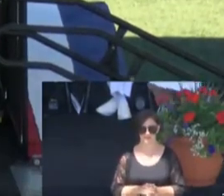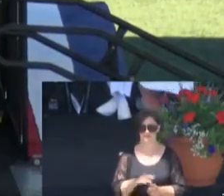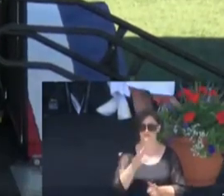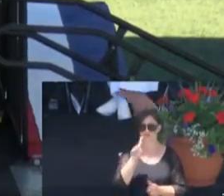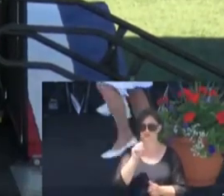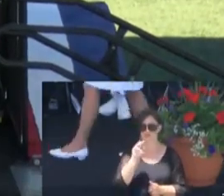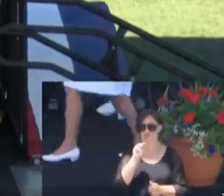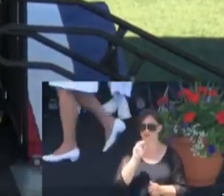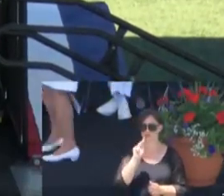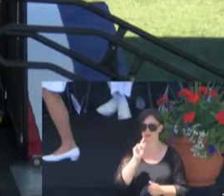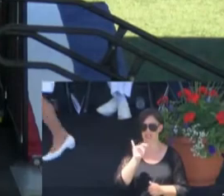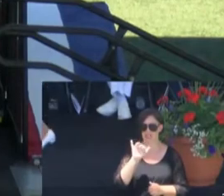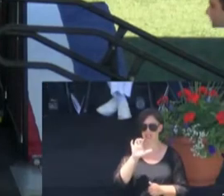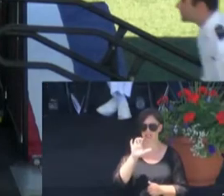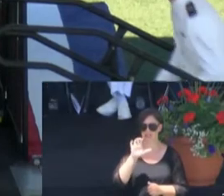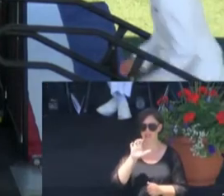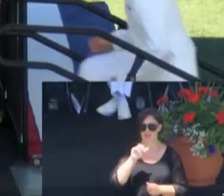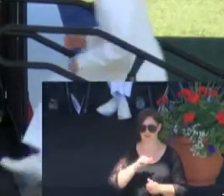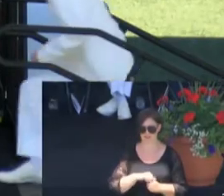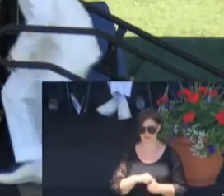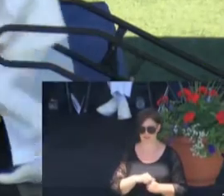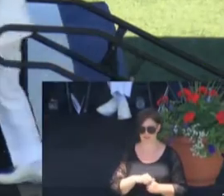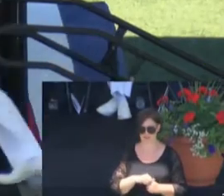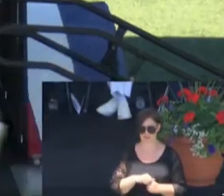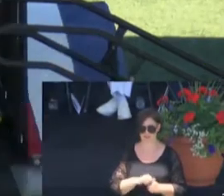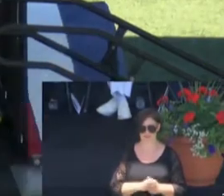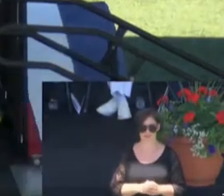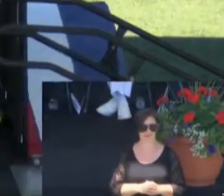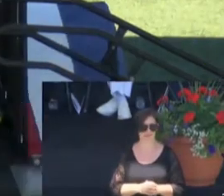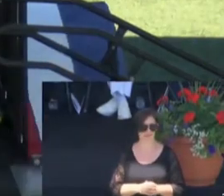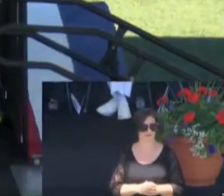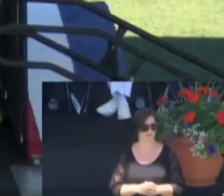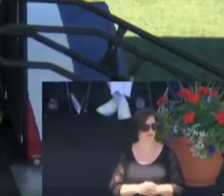Dominic Dante Adace.